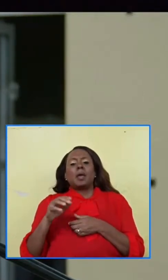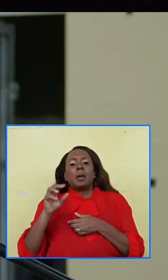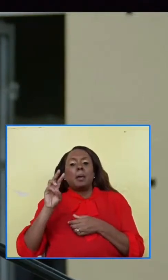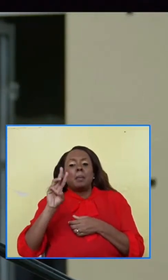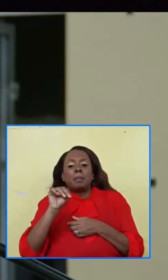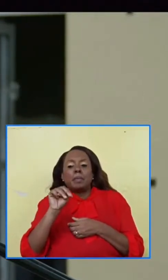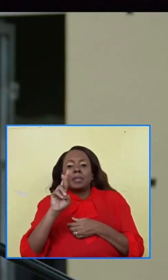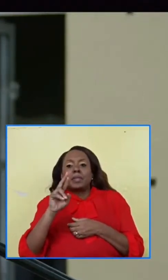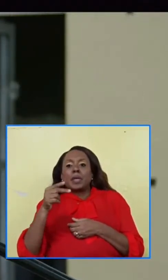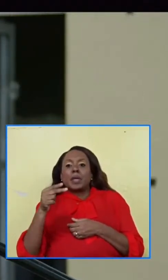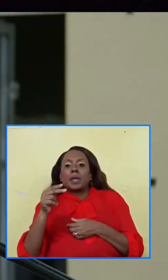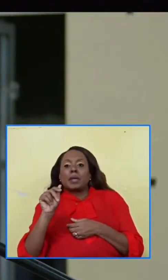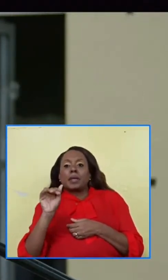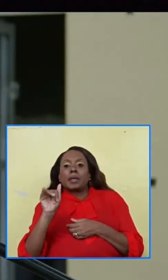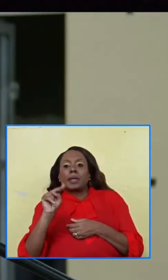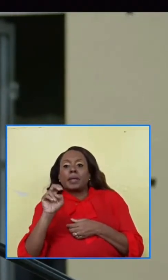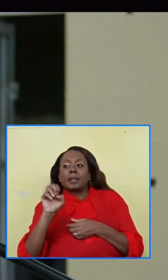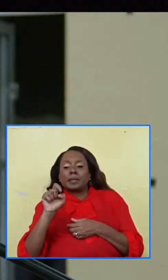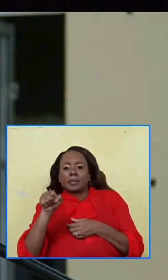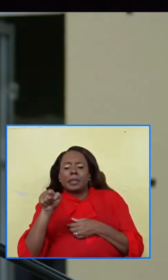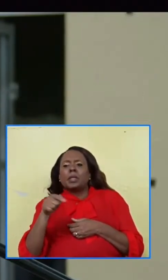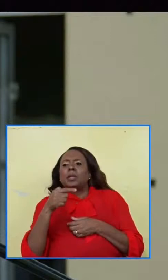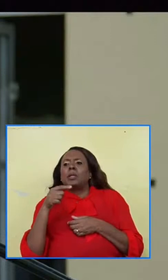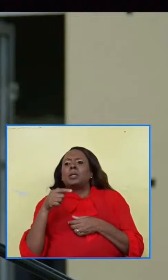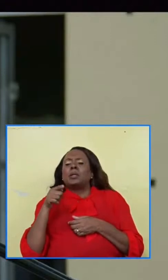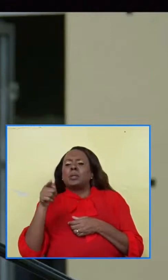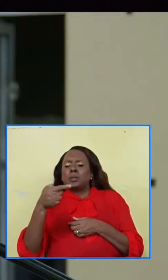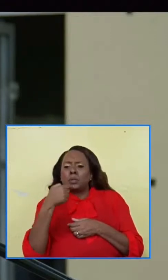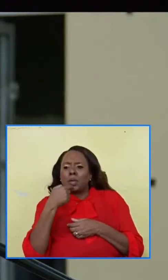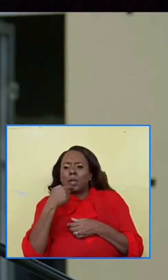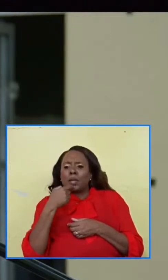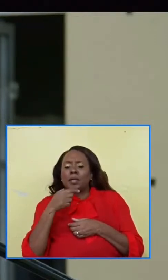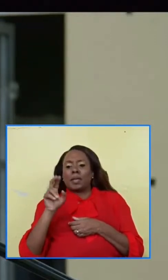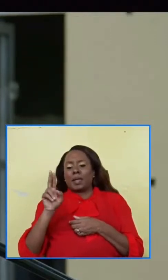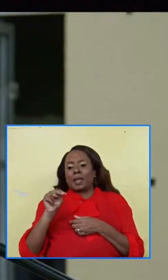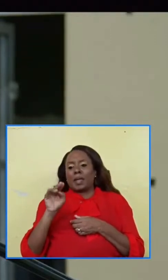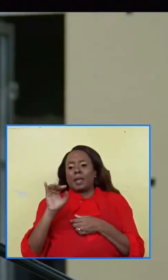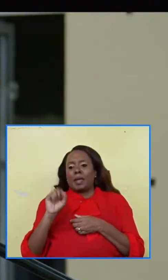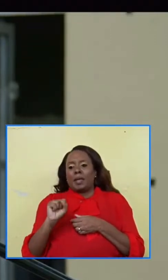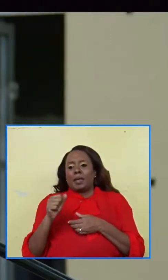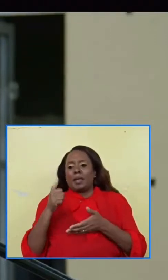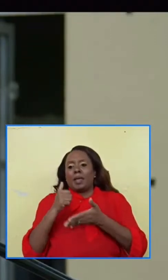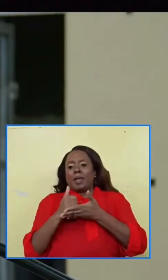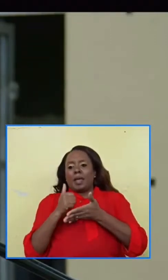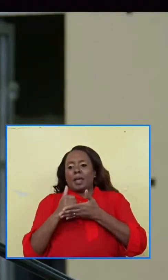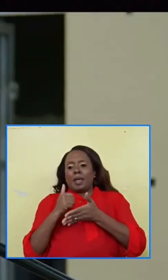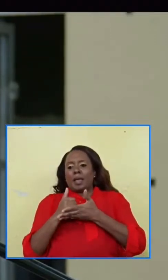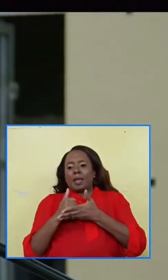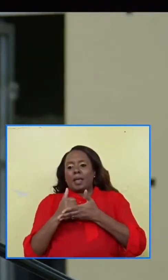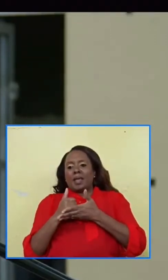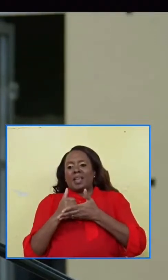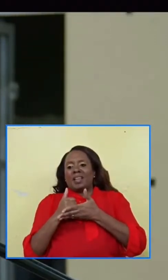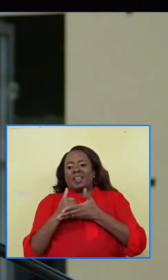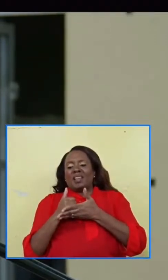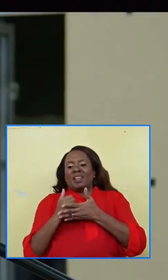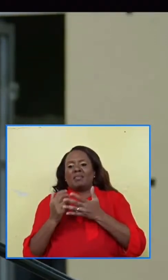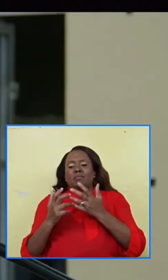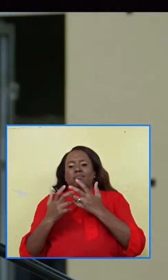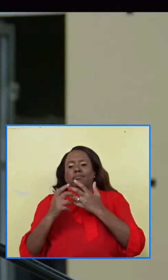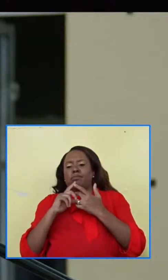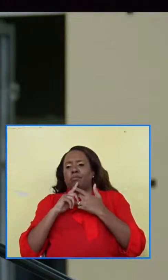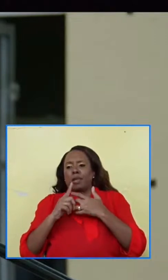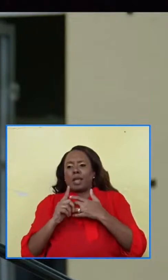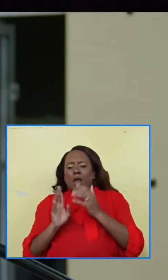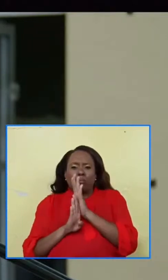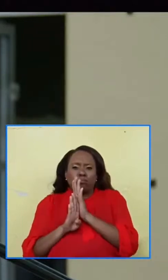national insurance is responsible and is one of the engines of growth of the economy. What do you mean by the NIS is the engine of